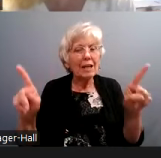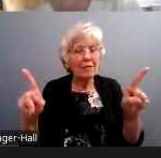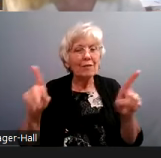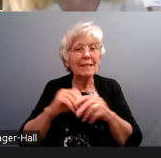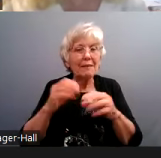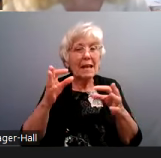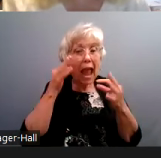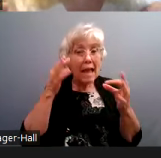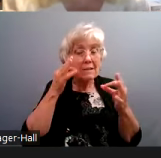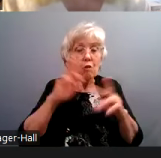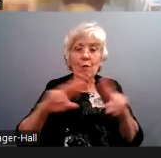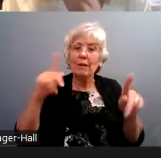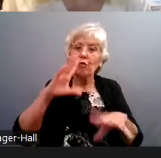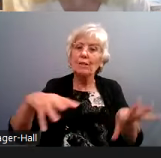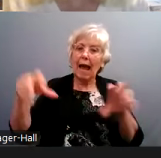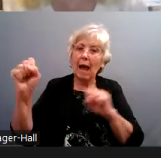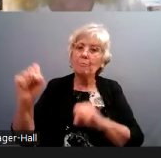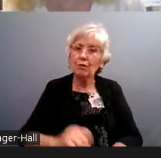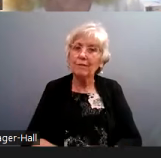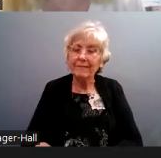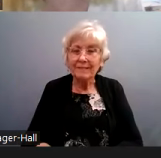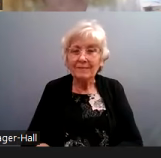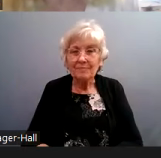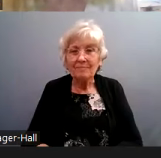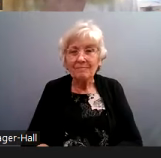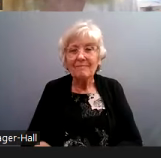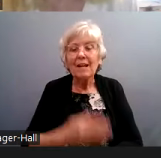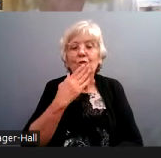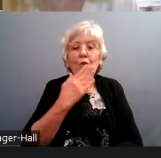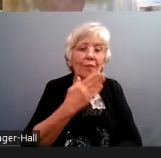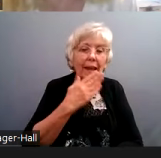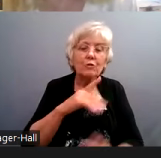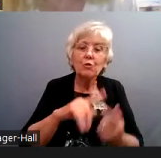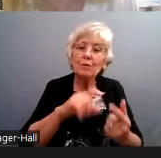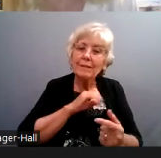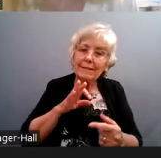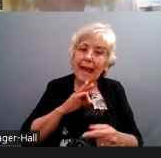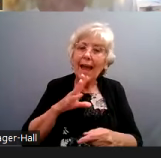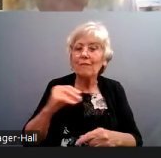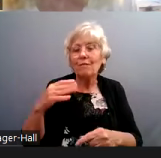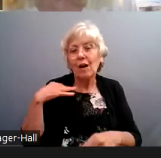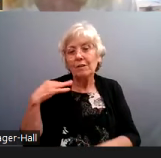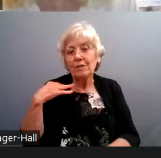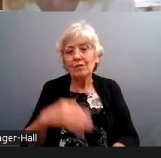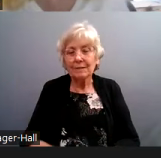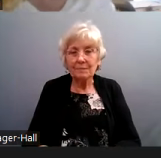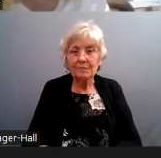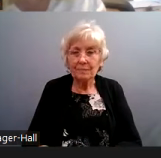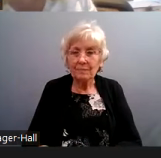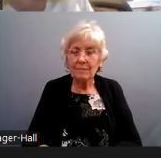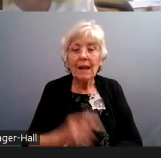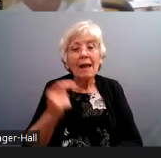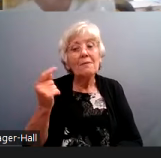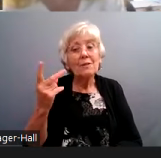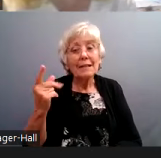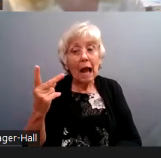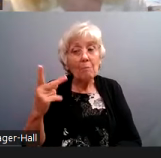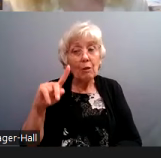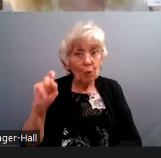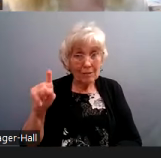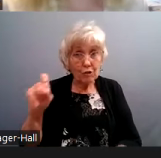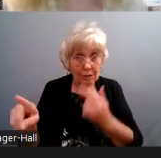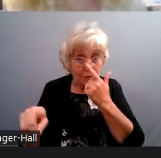for adoption. So thank you, the Yeah, staff and the yeah. volunteers. Okay, so That's great to hear. Yeah. couple questions.